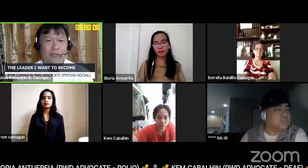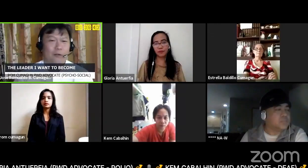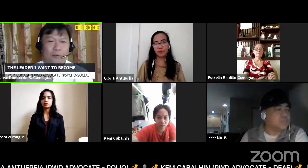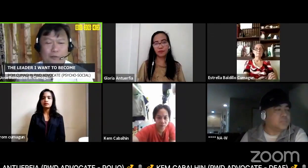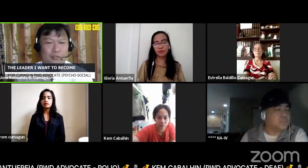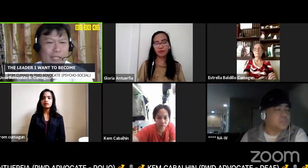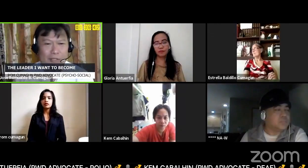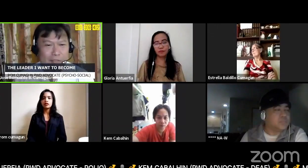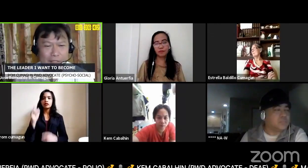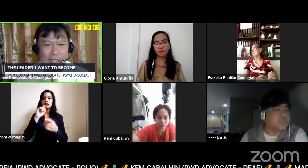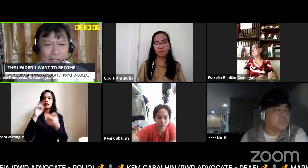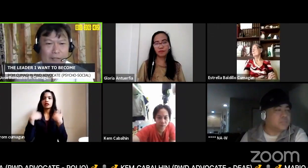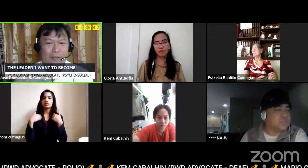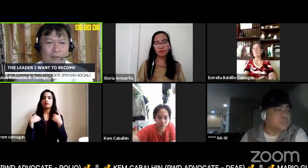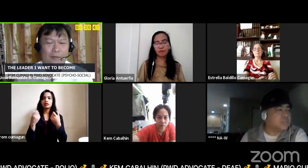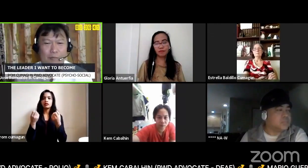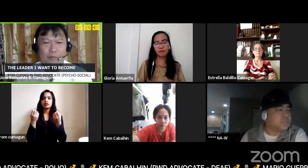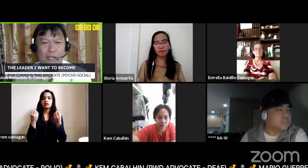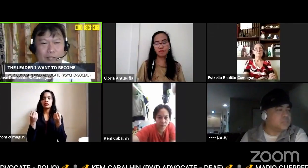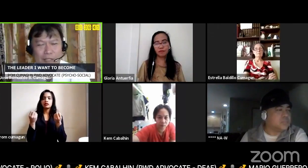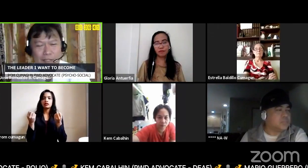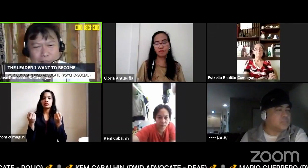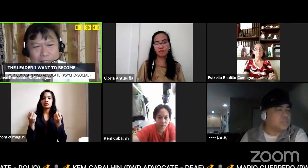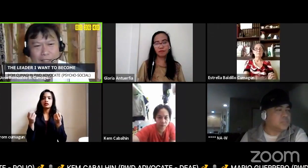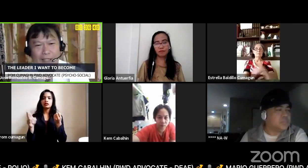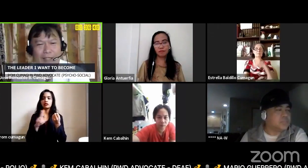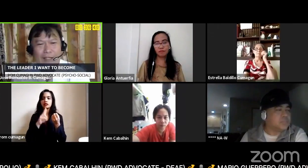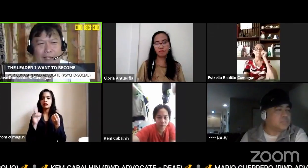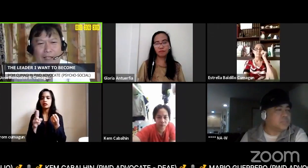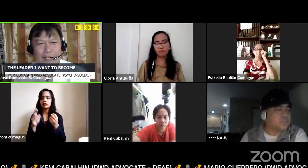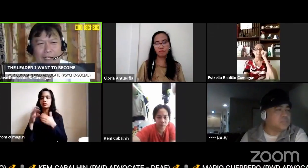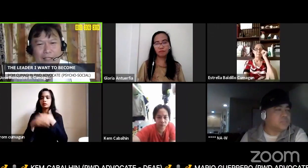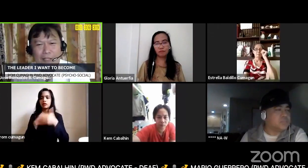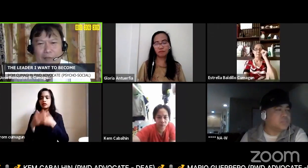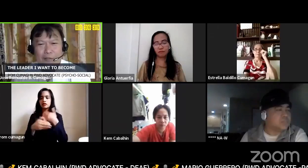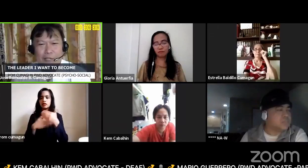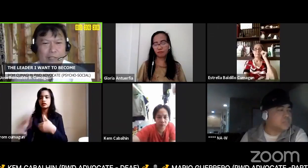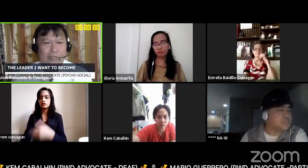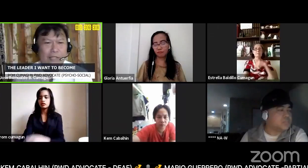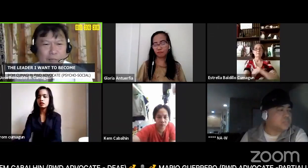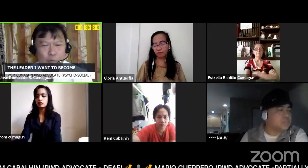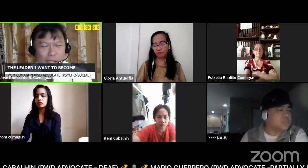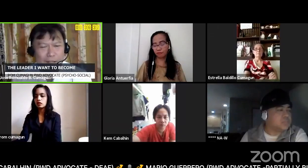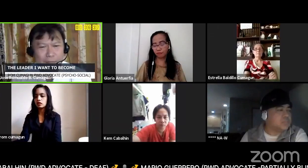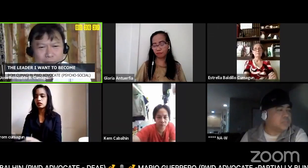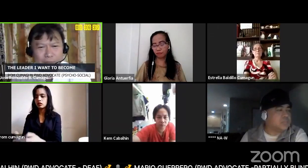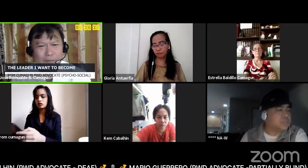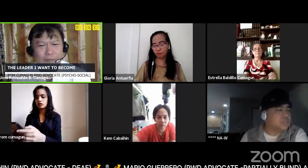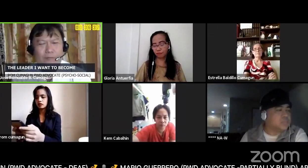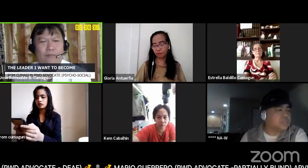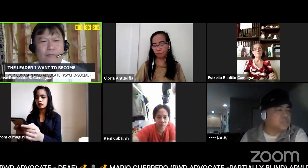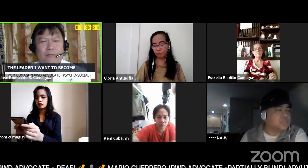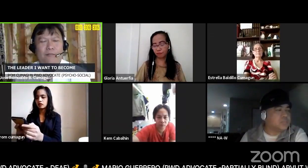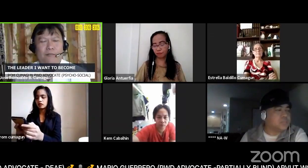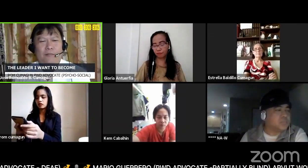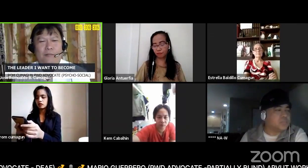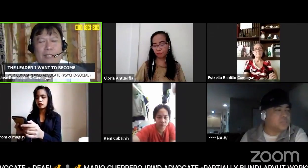they undergo stages. They undergo a process until you reach a time